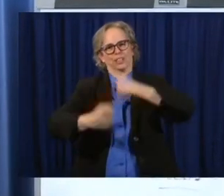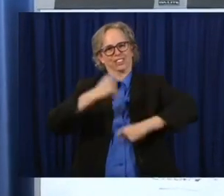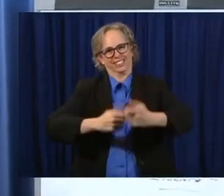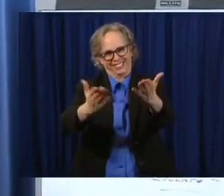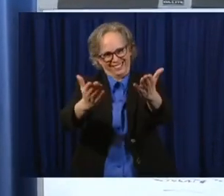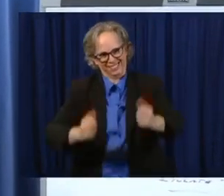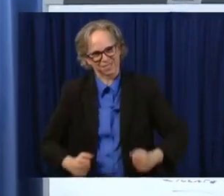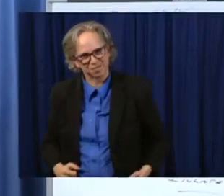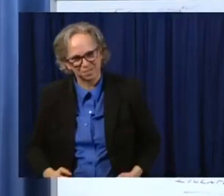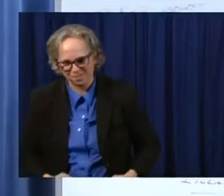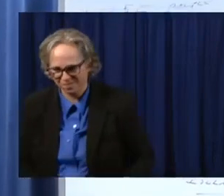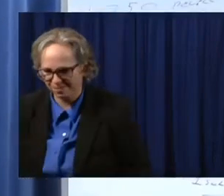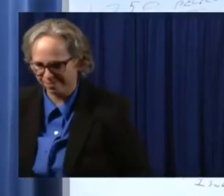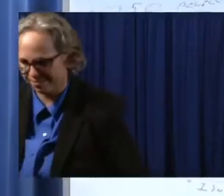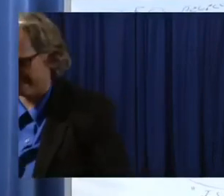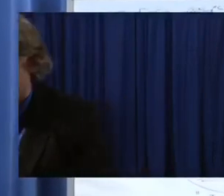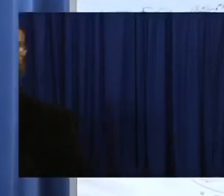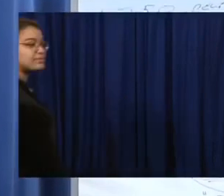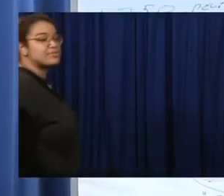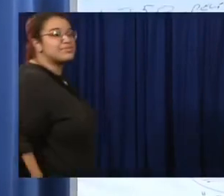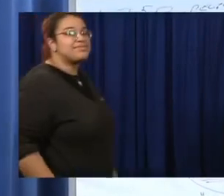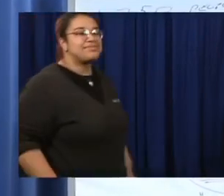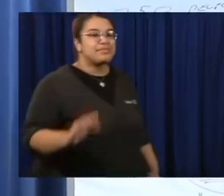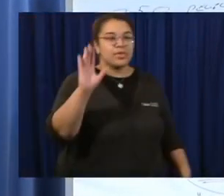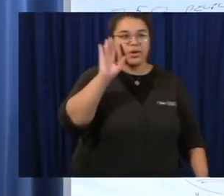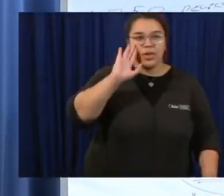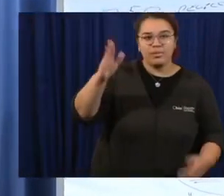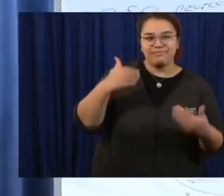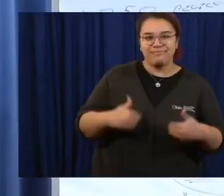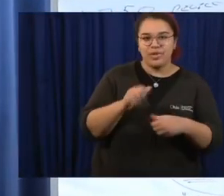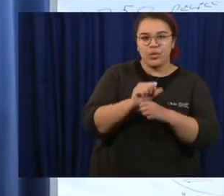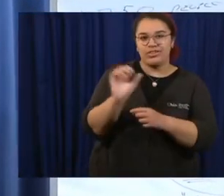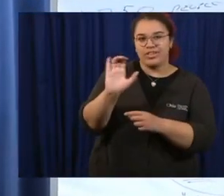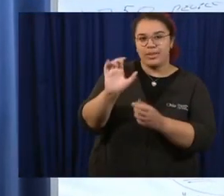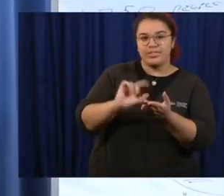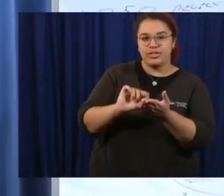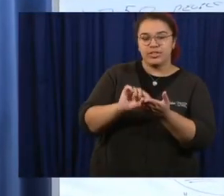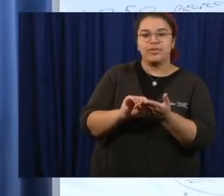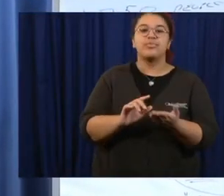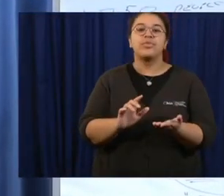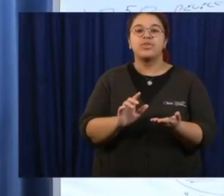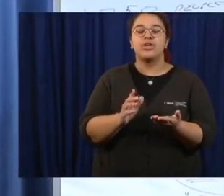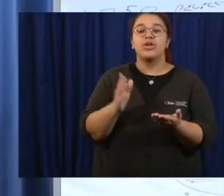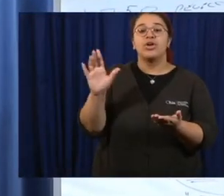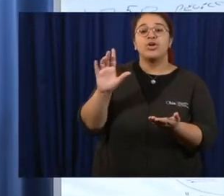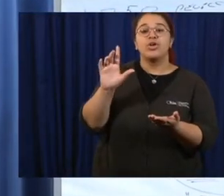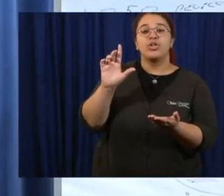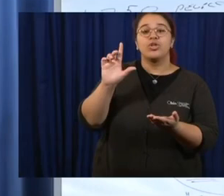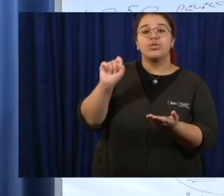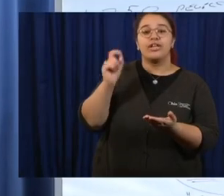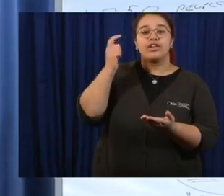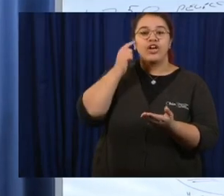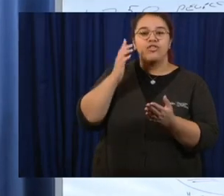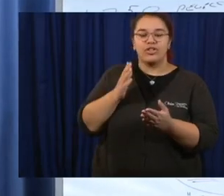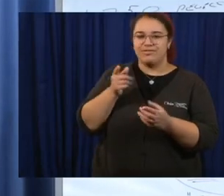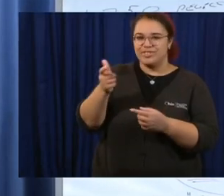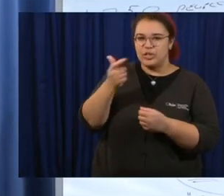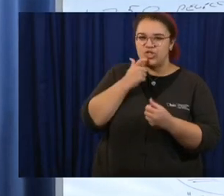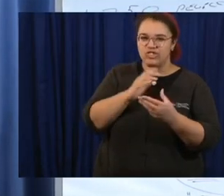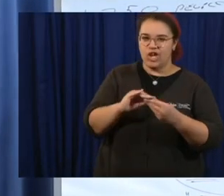Andy Ludlow with the Columbus Dispatch. Lieutenant Governor, former Secretary of State, was just discussing the